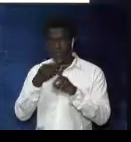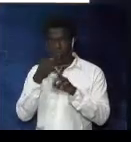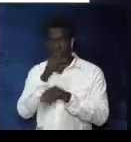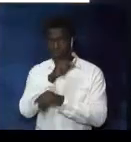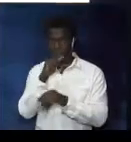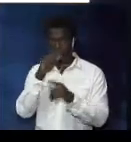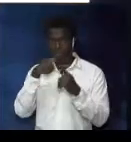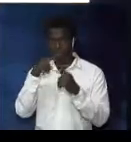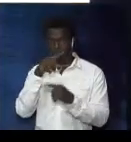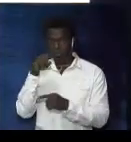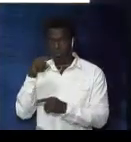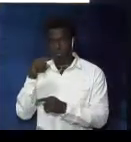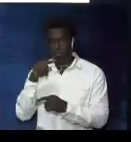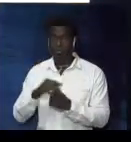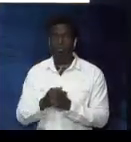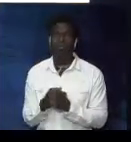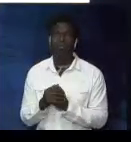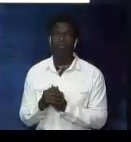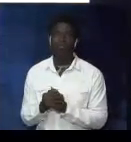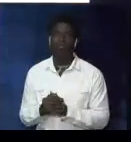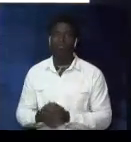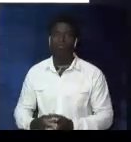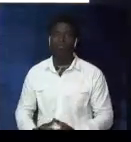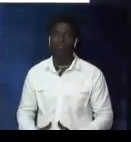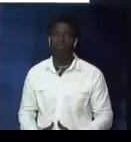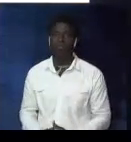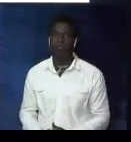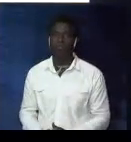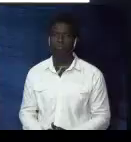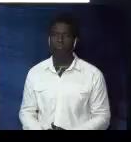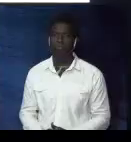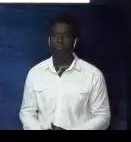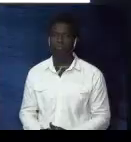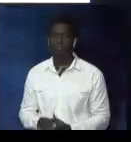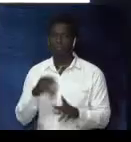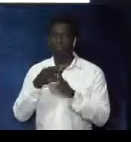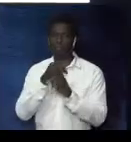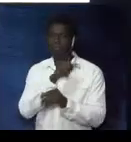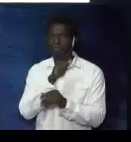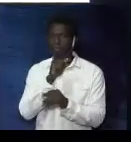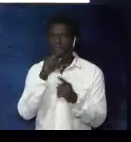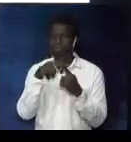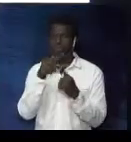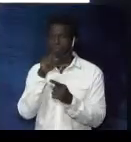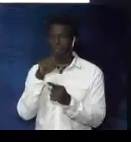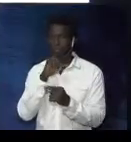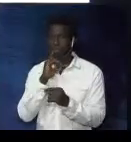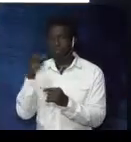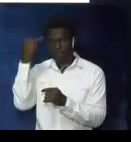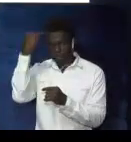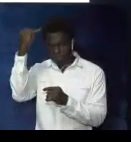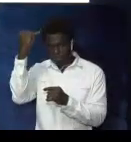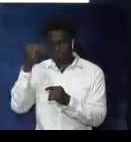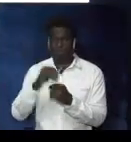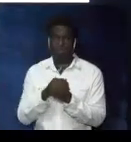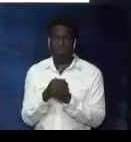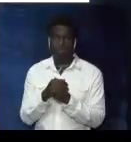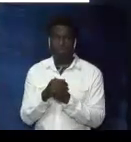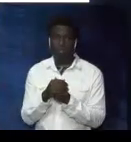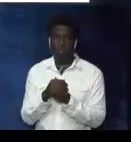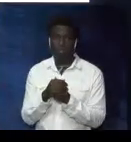Z. It knows the topic from A to Z. From A to Z is an